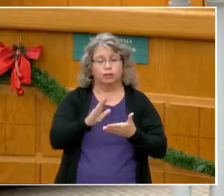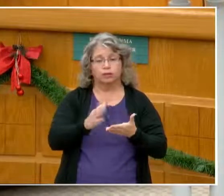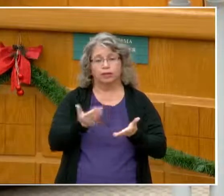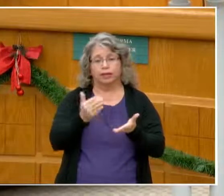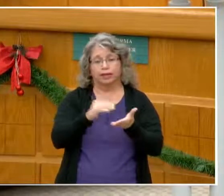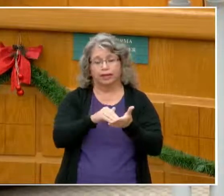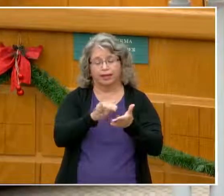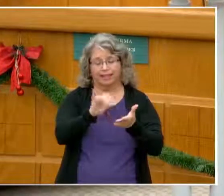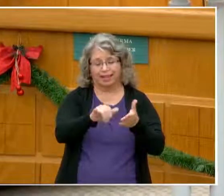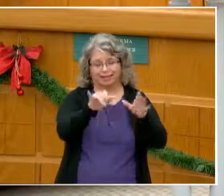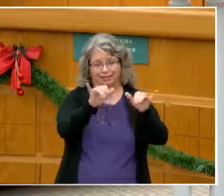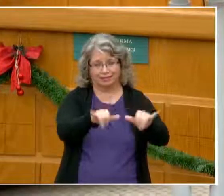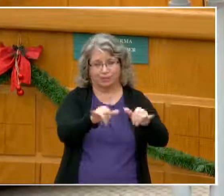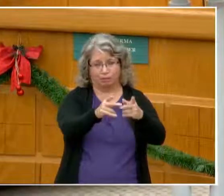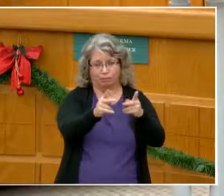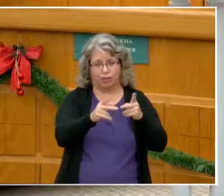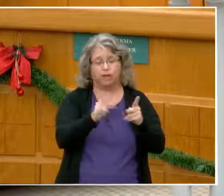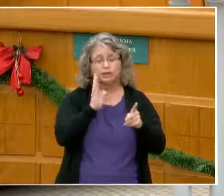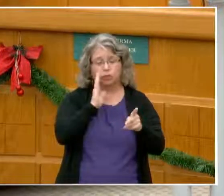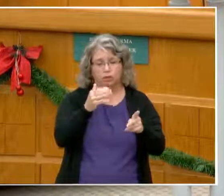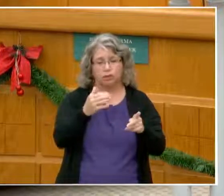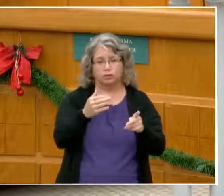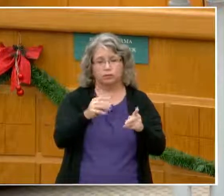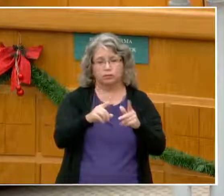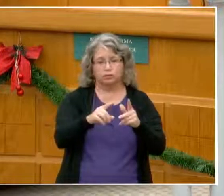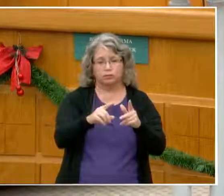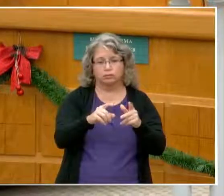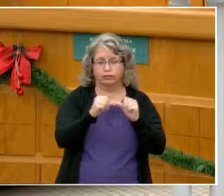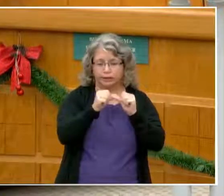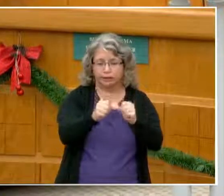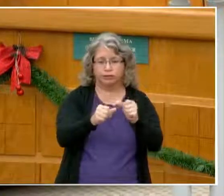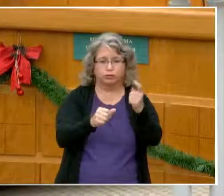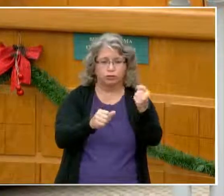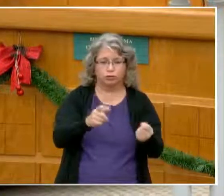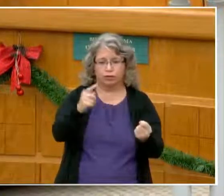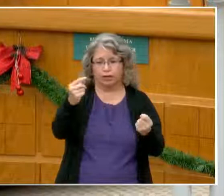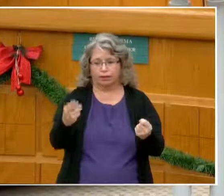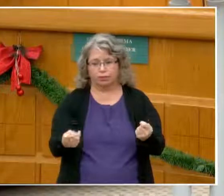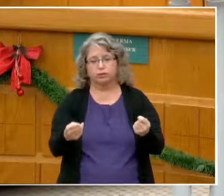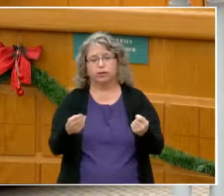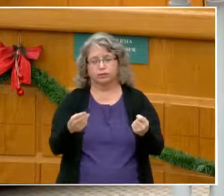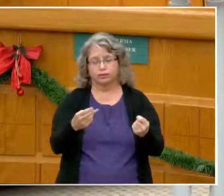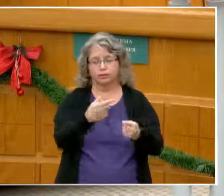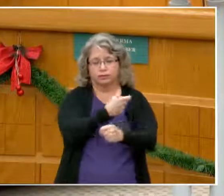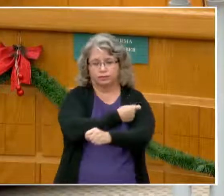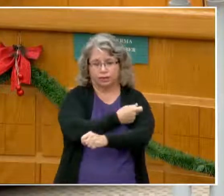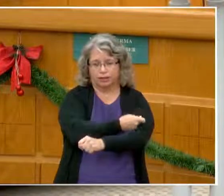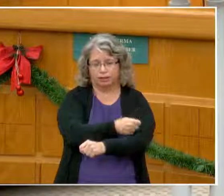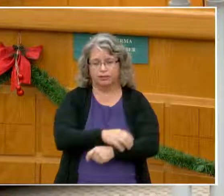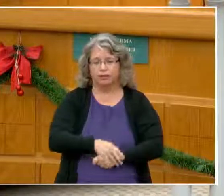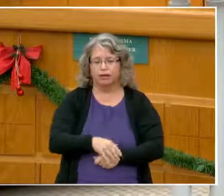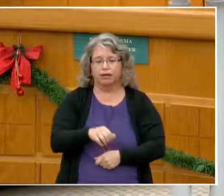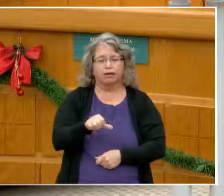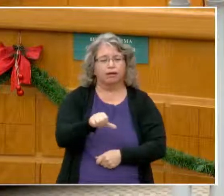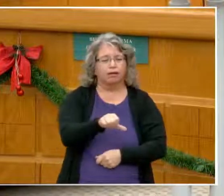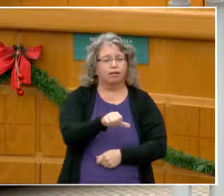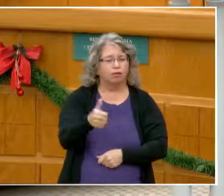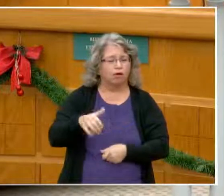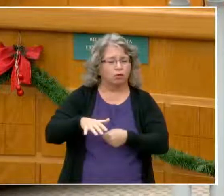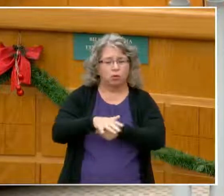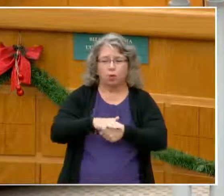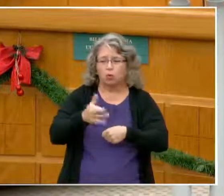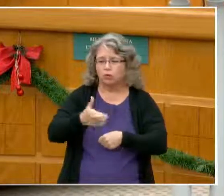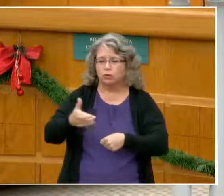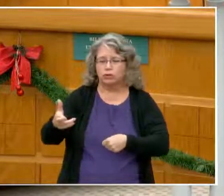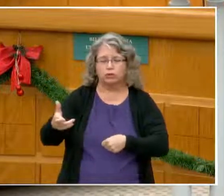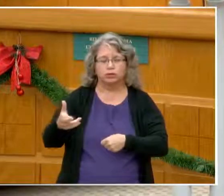that same site. There are other local resources to get tested as well. So those